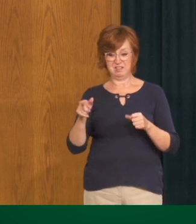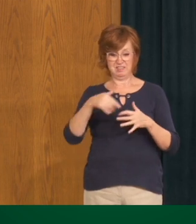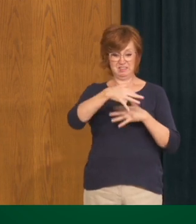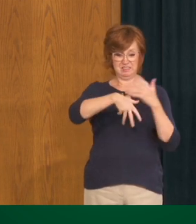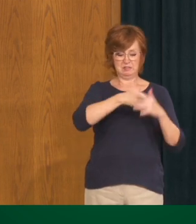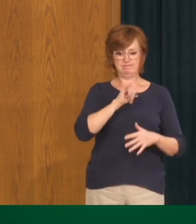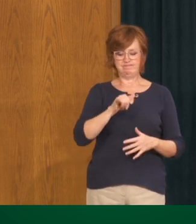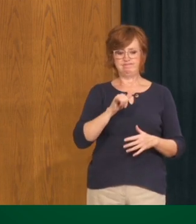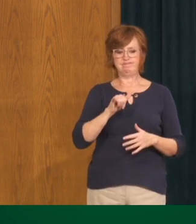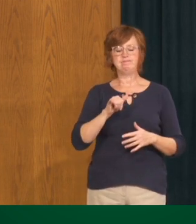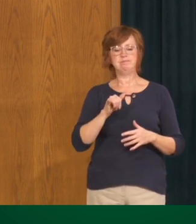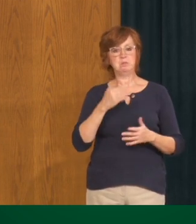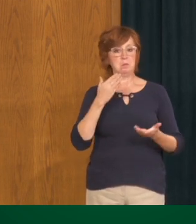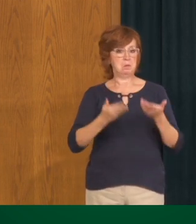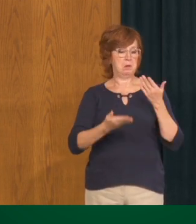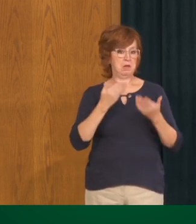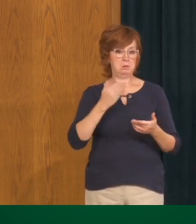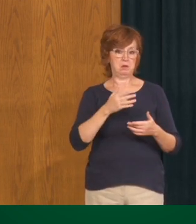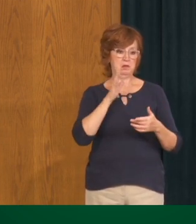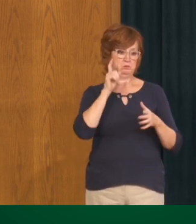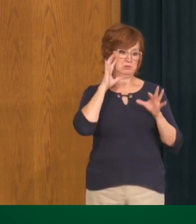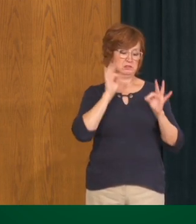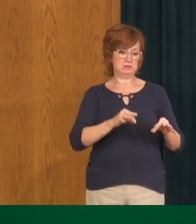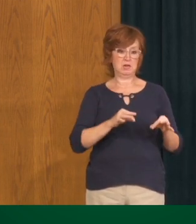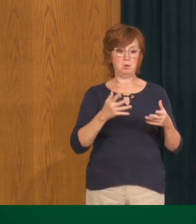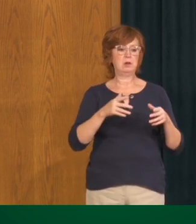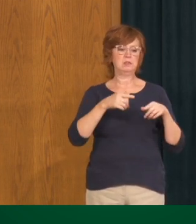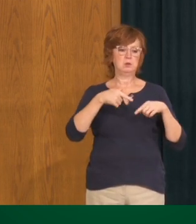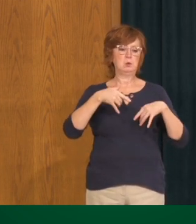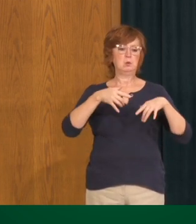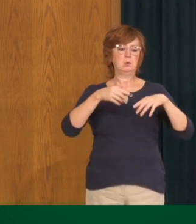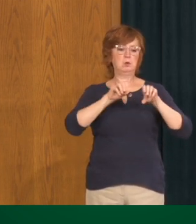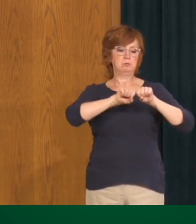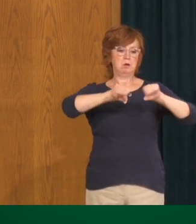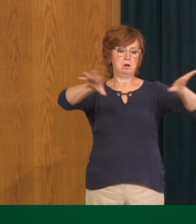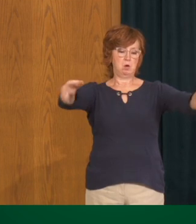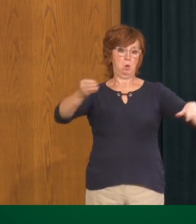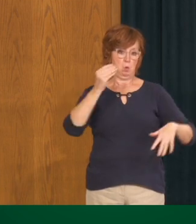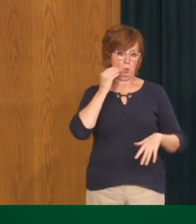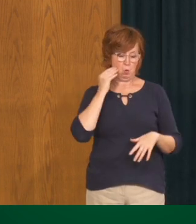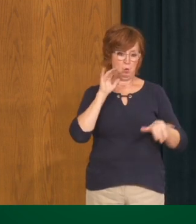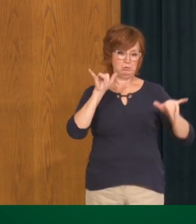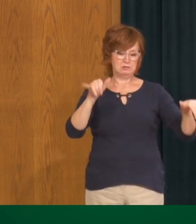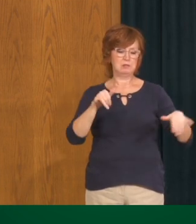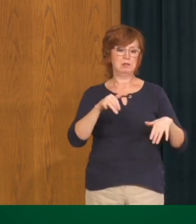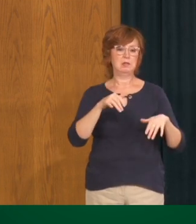further cases present, they are already at home. But we'll have to see. I think we want to maintain